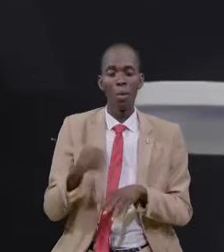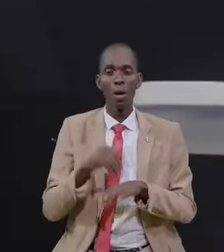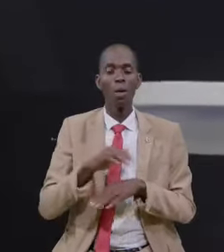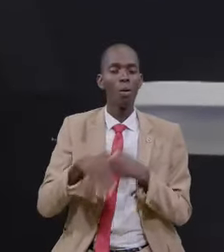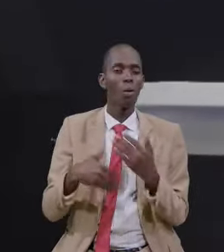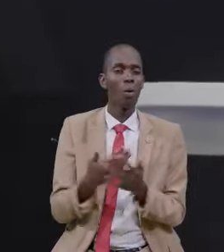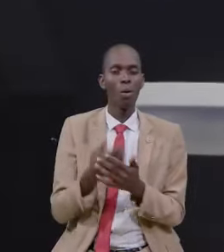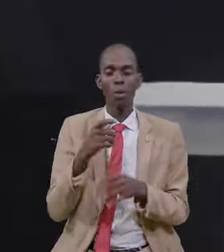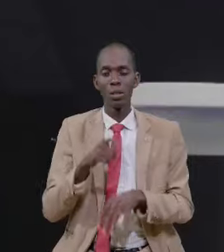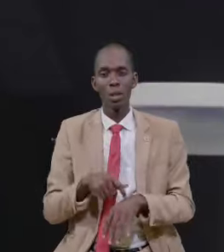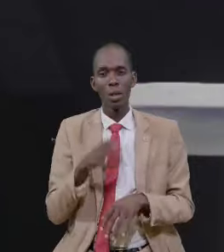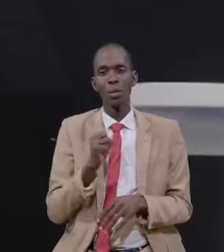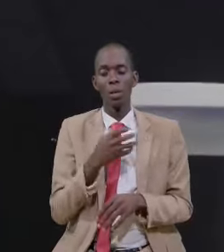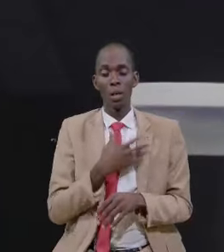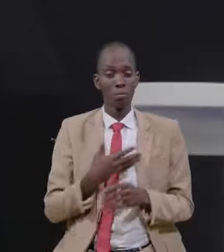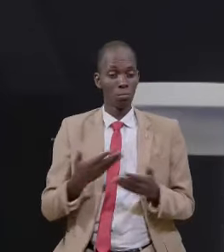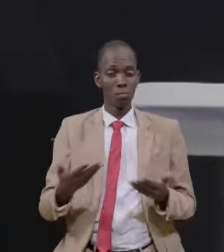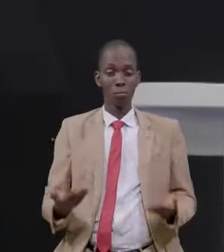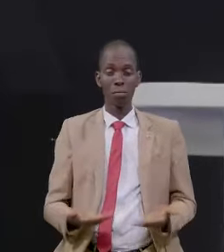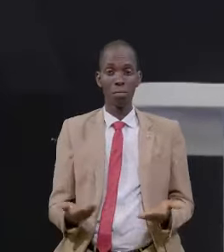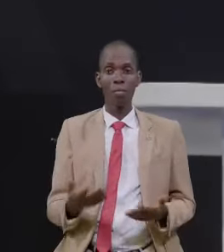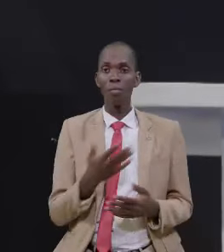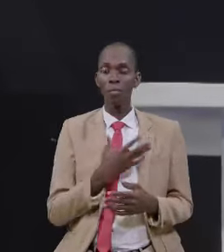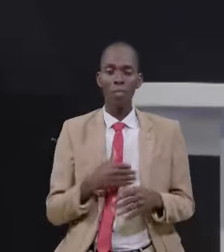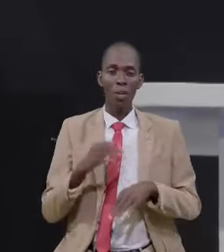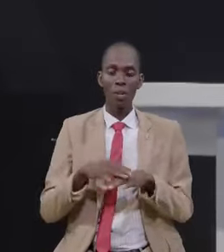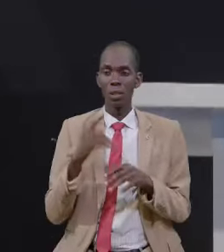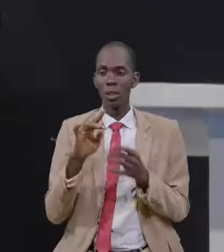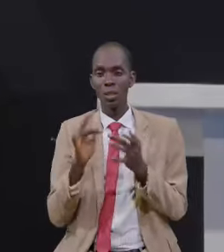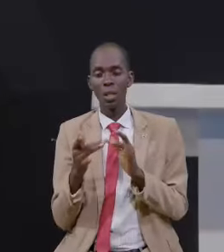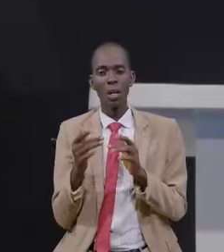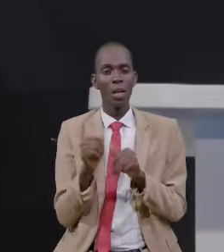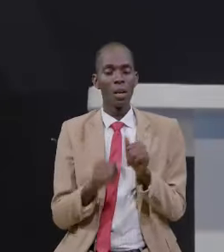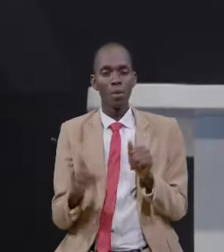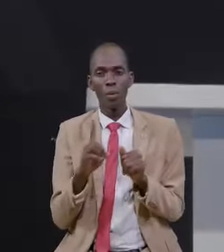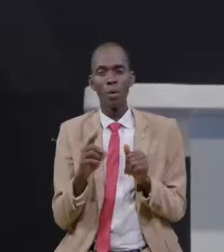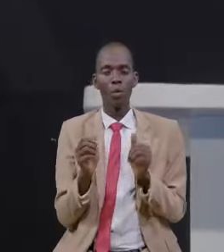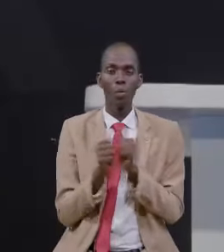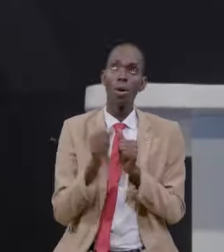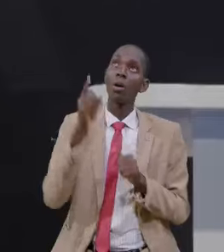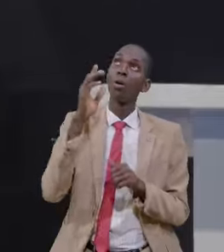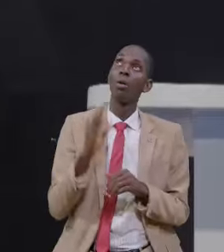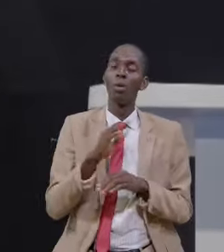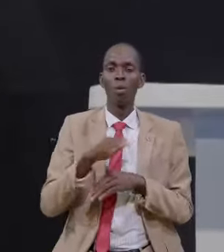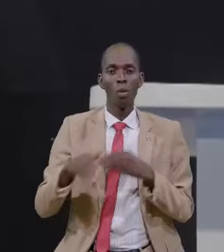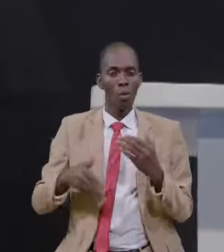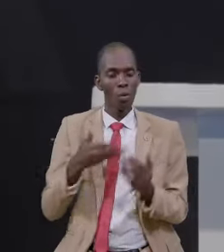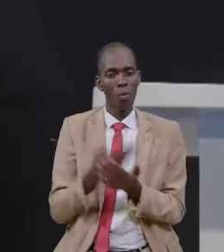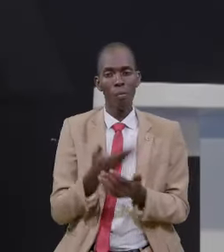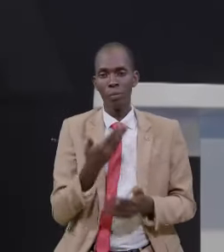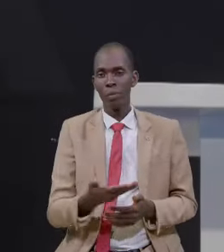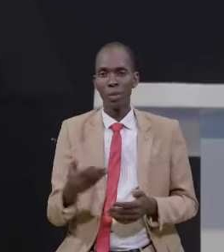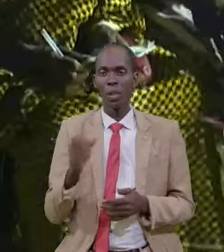times, and here tonight and online everywhere, with God all things